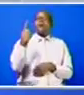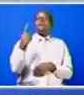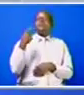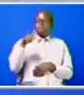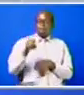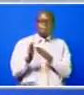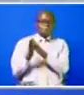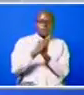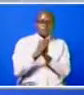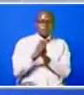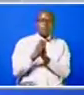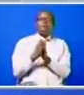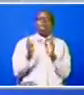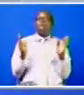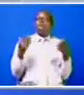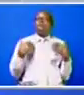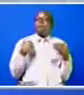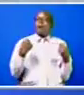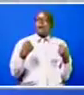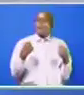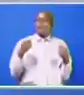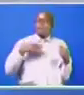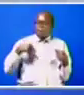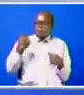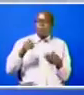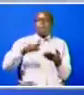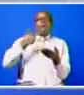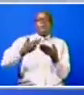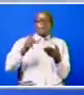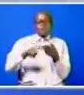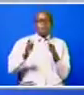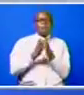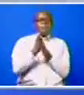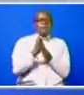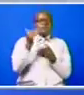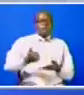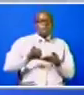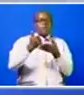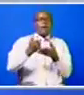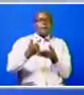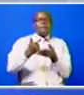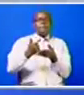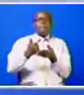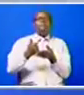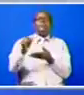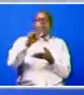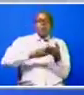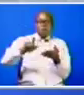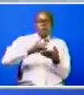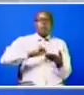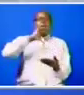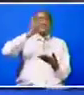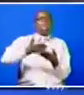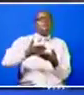story will encourage all those with resources and passion to help unlock local capital